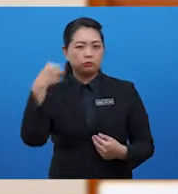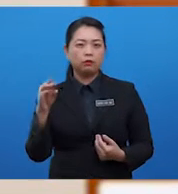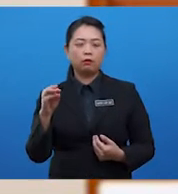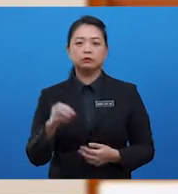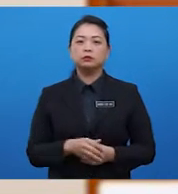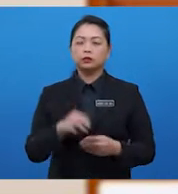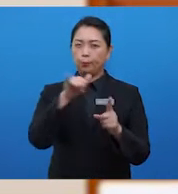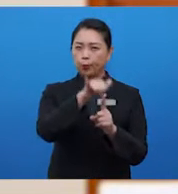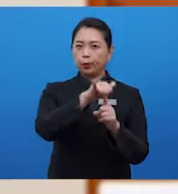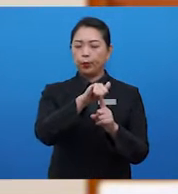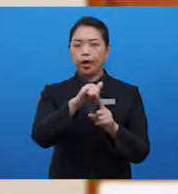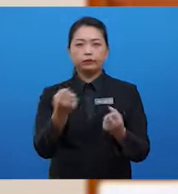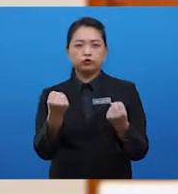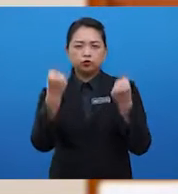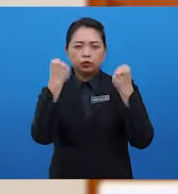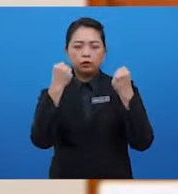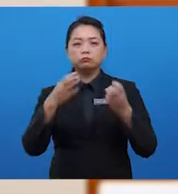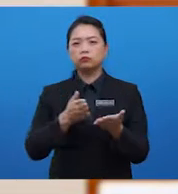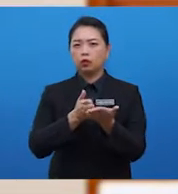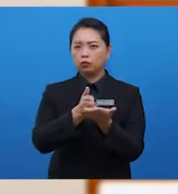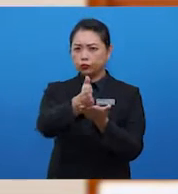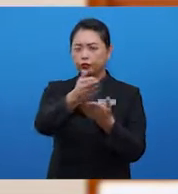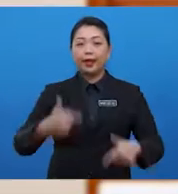and be strong to go through life.